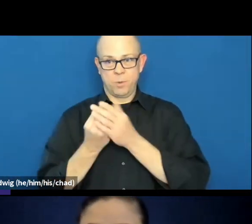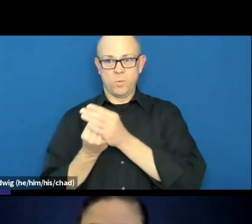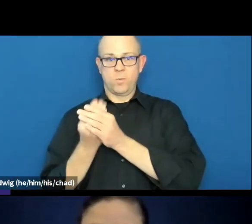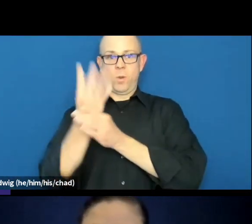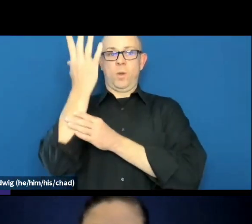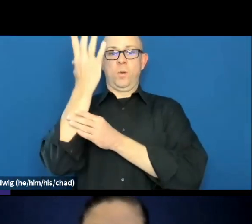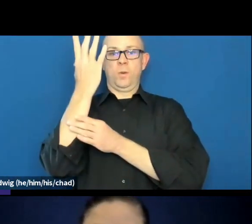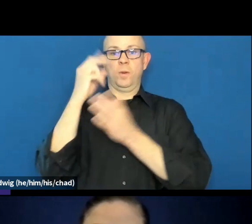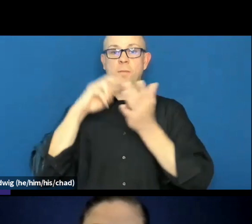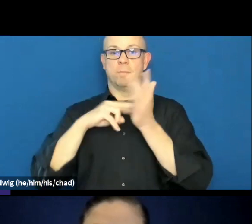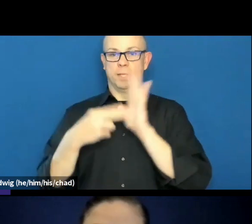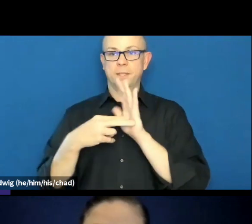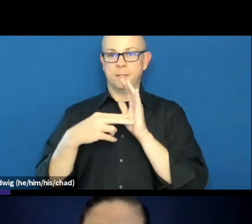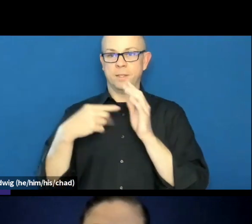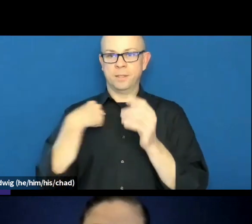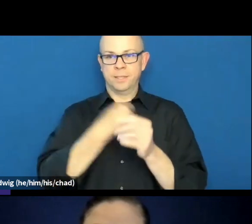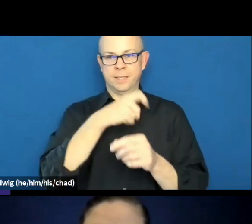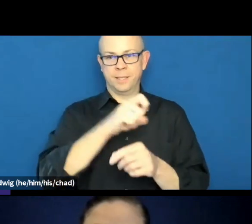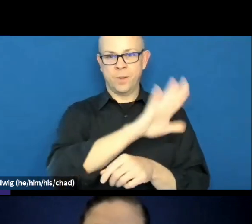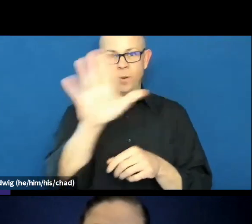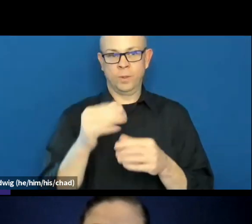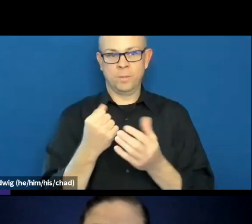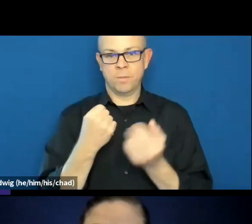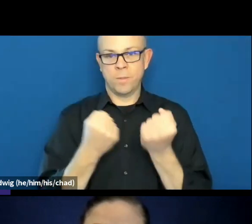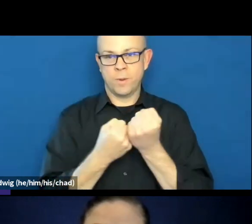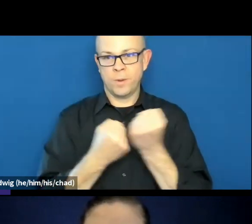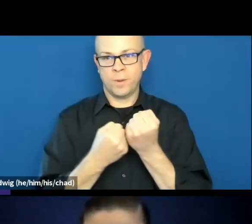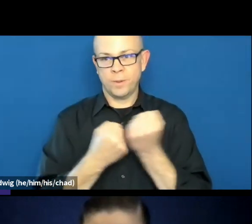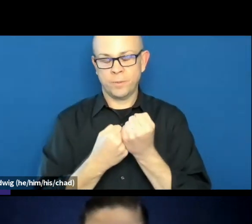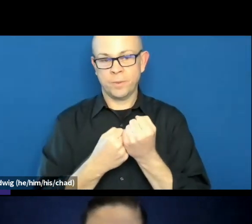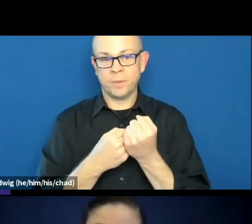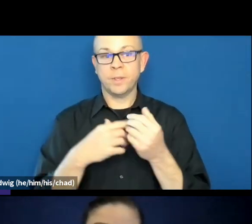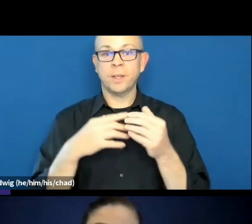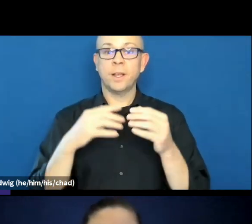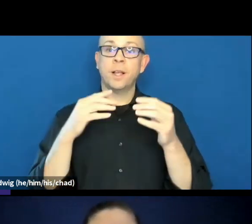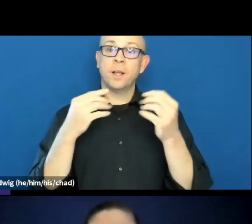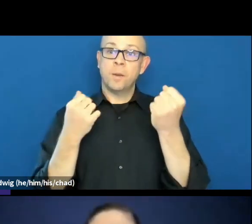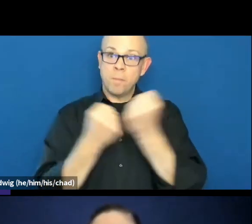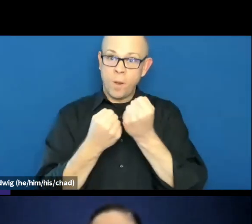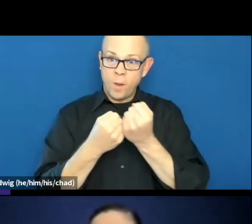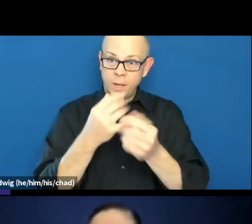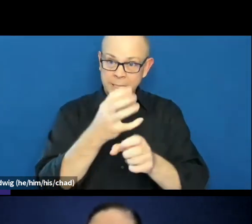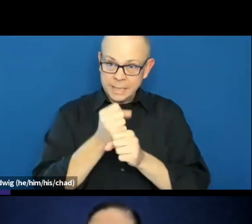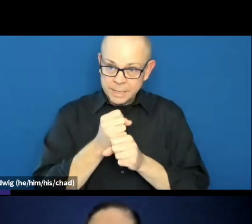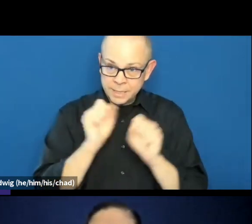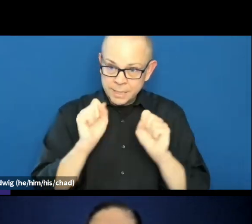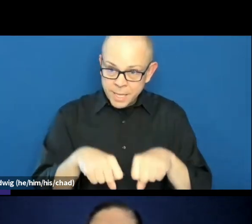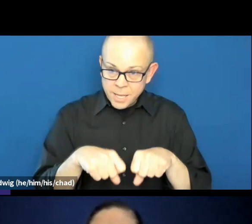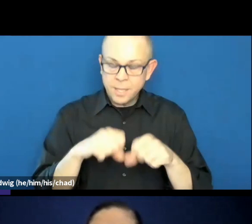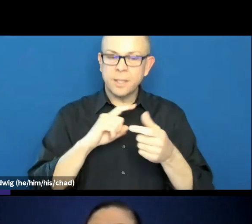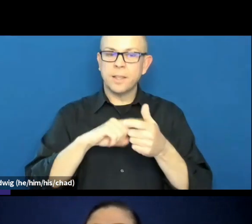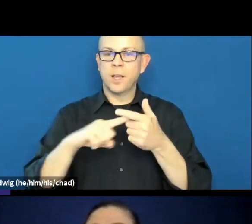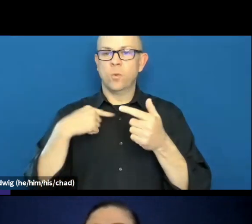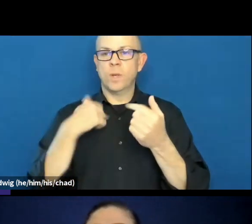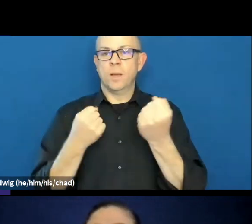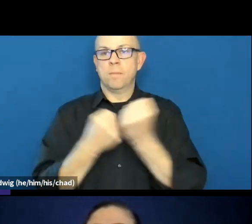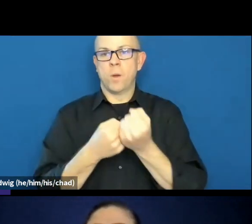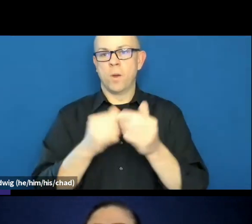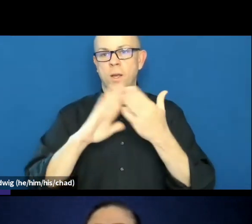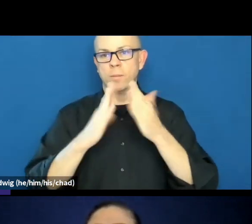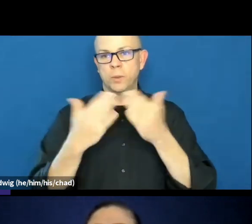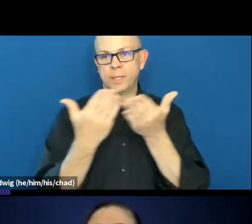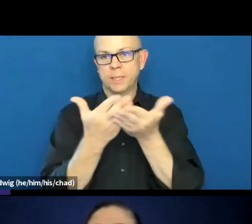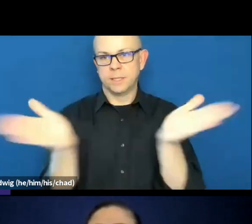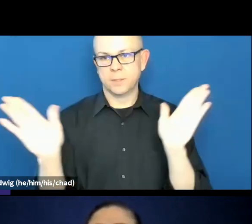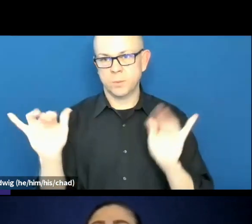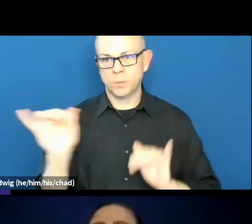So the bottom line is that we're here and we need your help to grow. We need your support as much